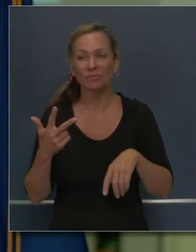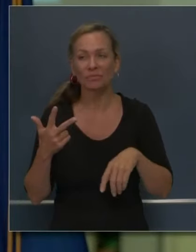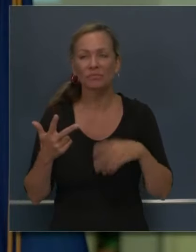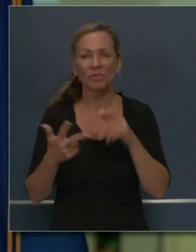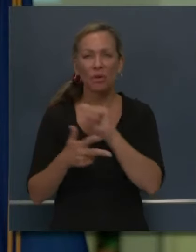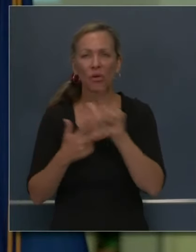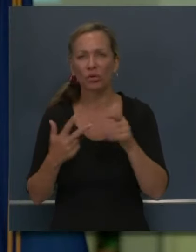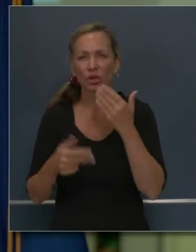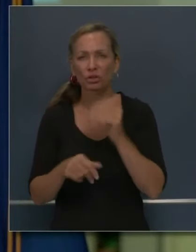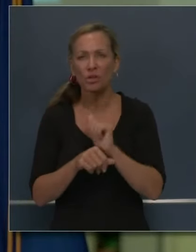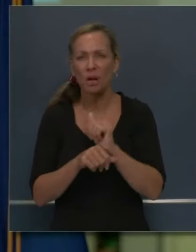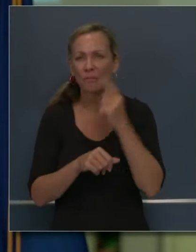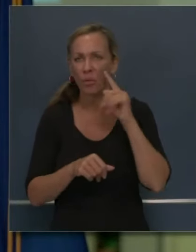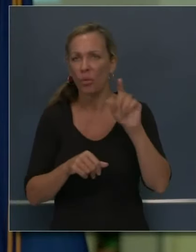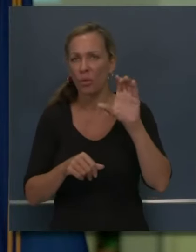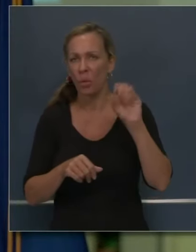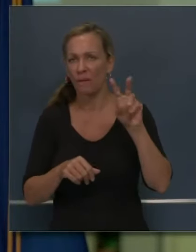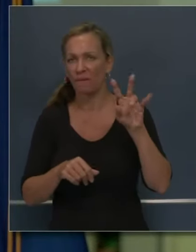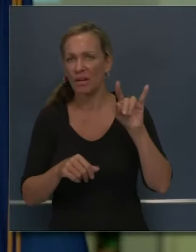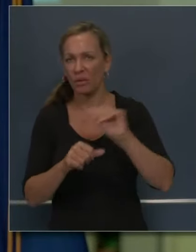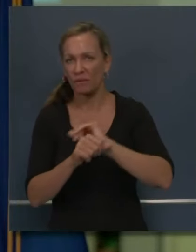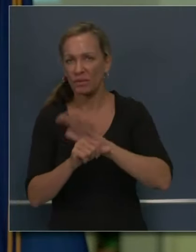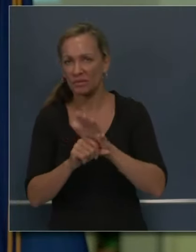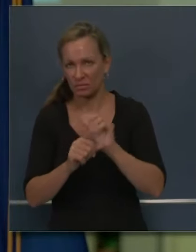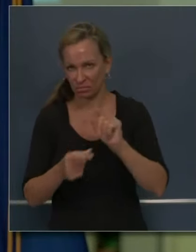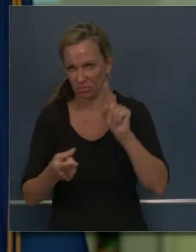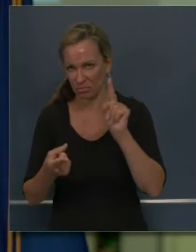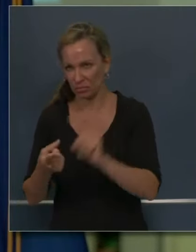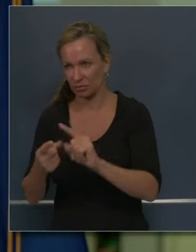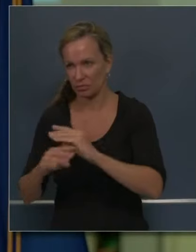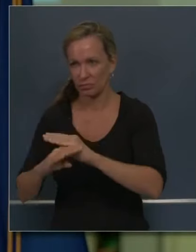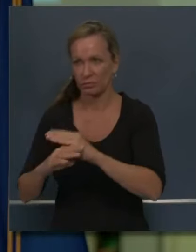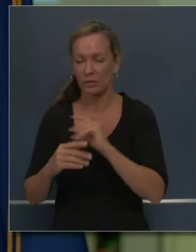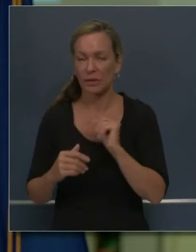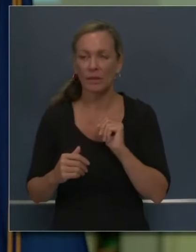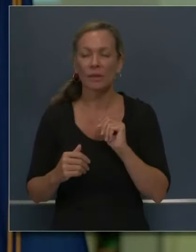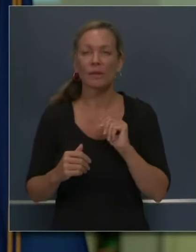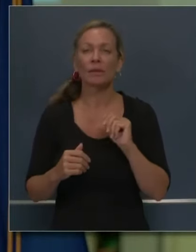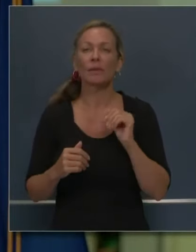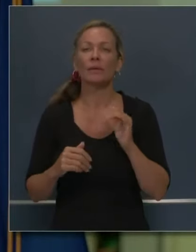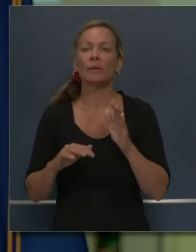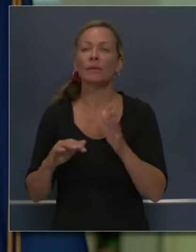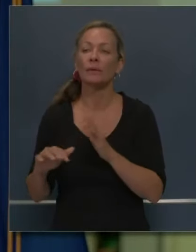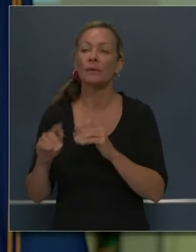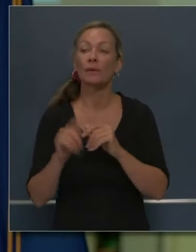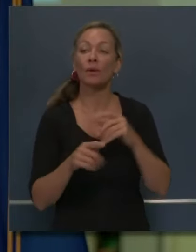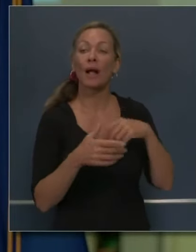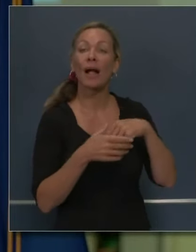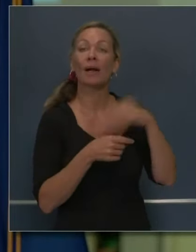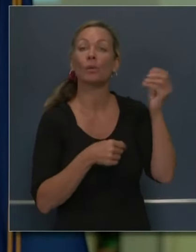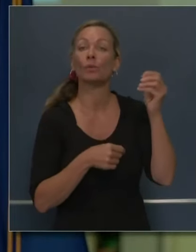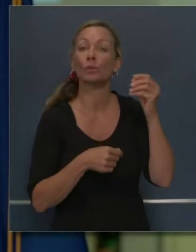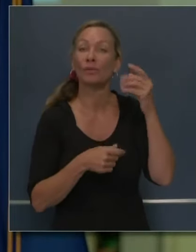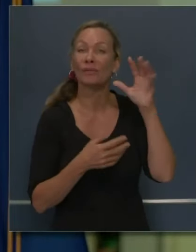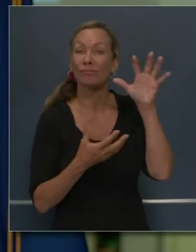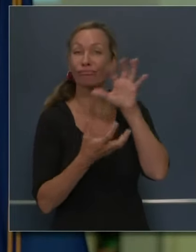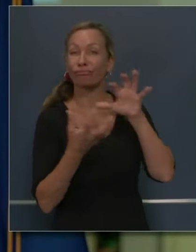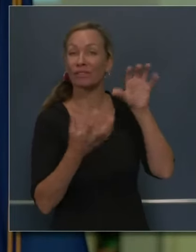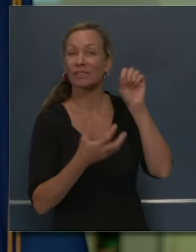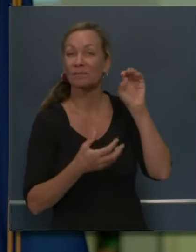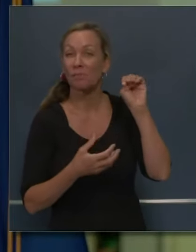reducing our risk of transmission when we're out and about in communities and near others. And the evidence there is pretty strong that